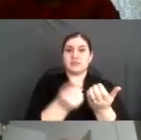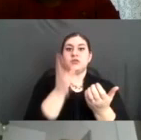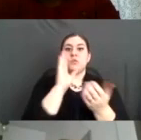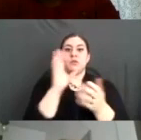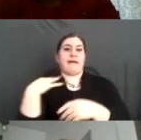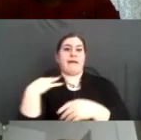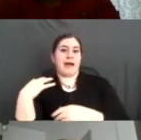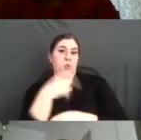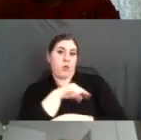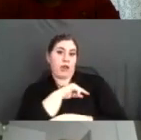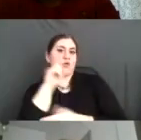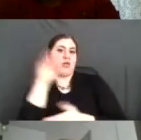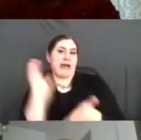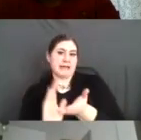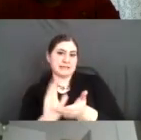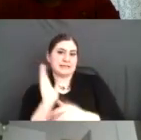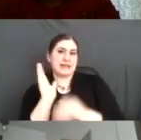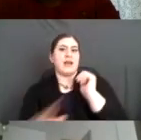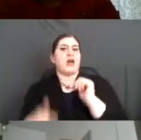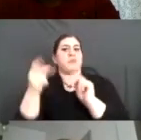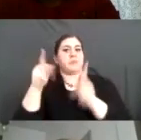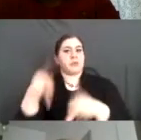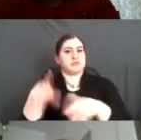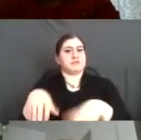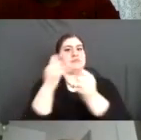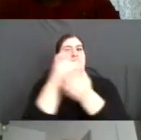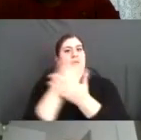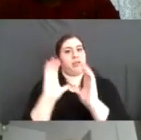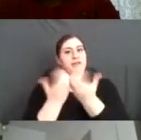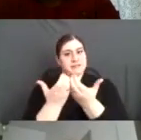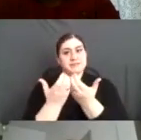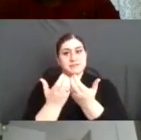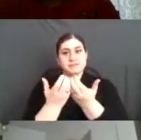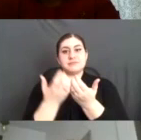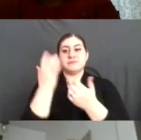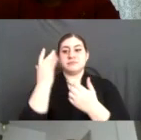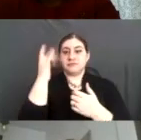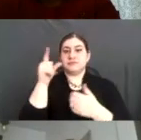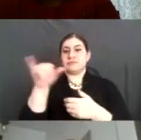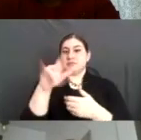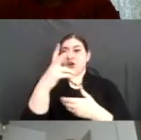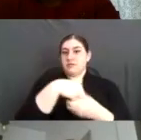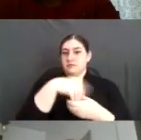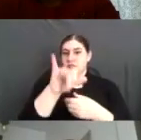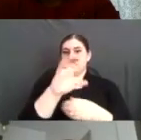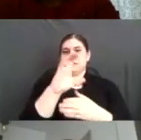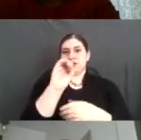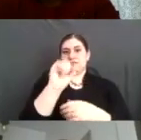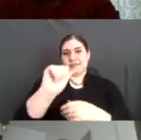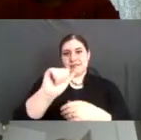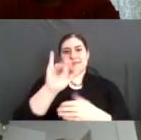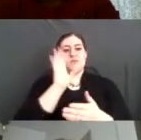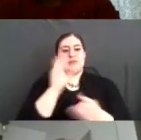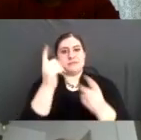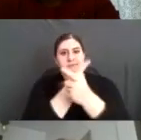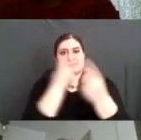eligible for less than someone who is taking 8-week classes, because part of what your cost of attendance considers is how long